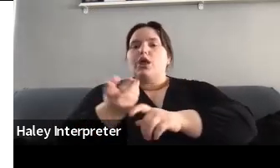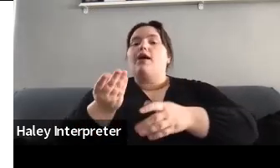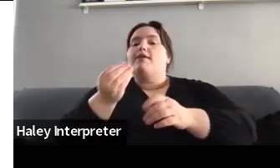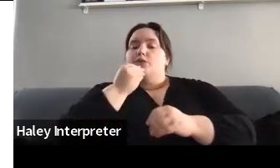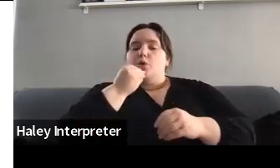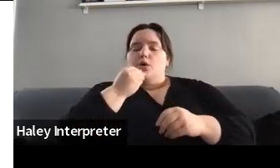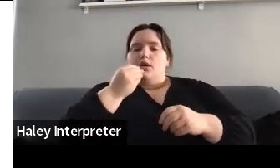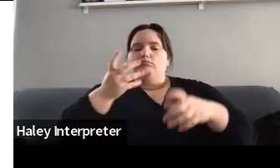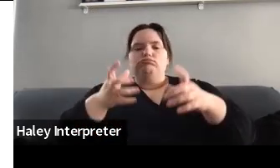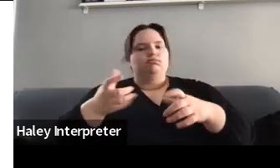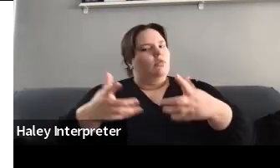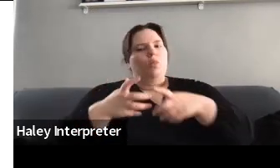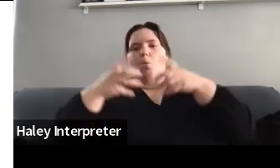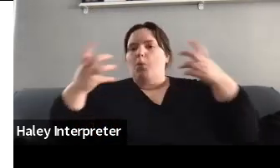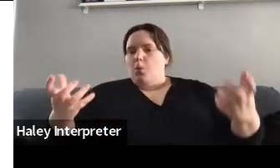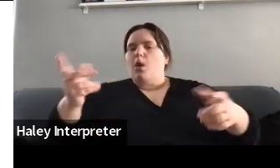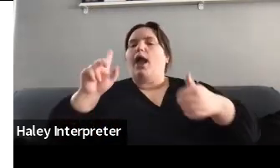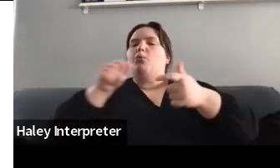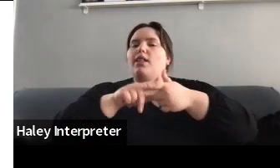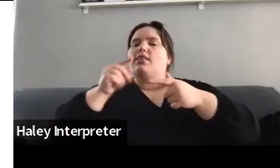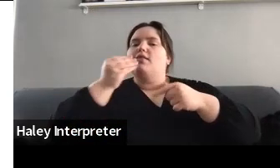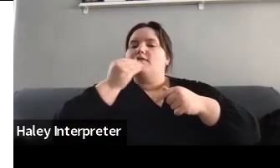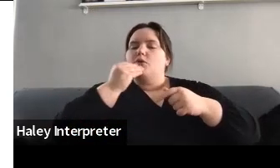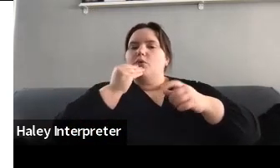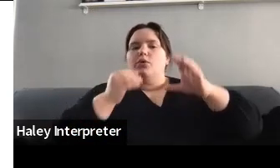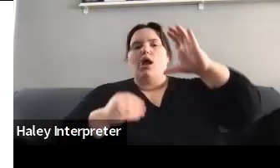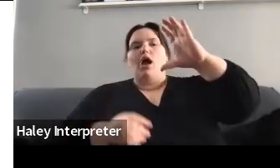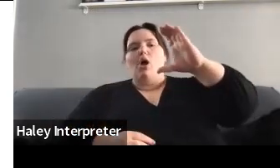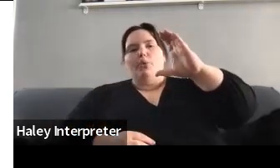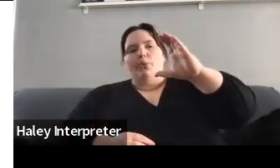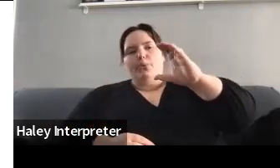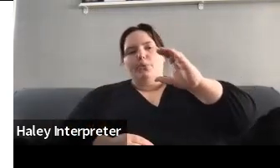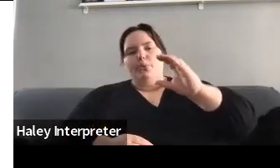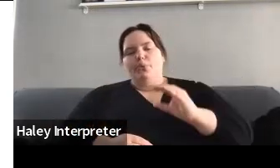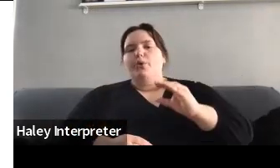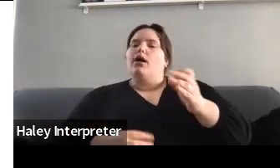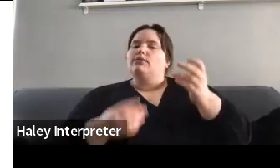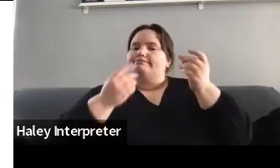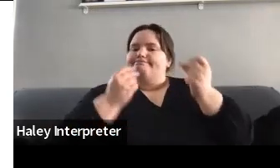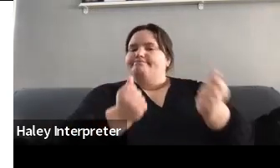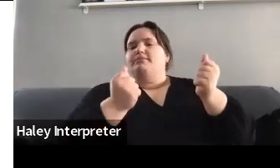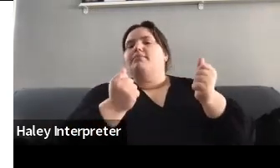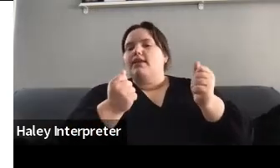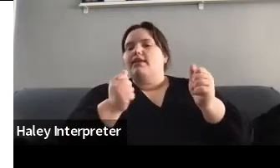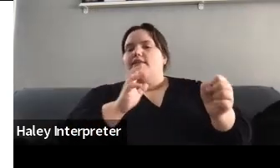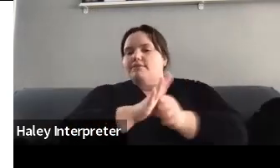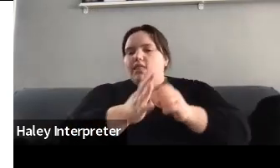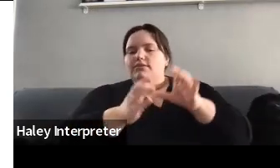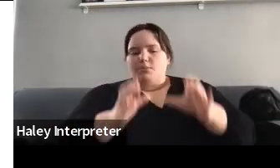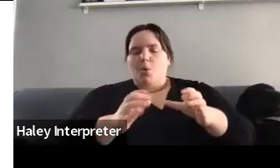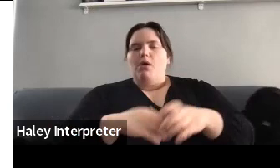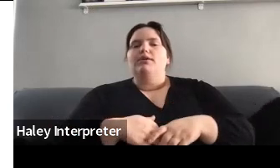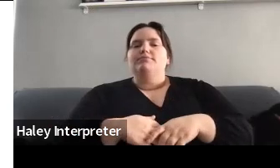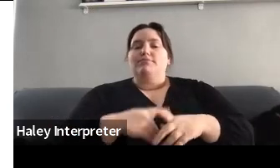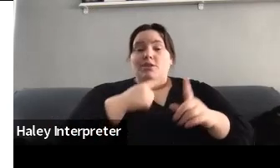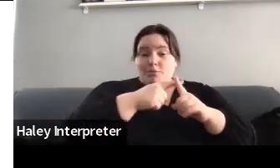lower, it automatically fills the bowl. So there are pros and cons with this. One